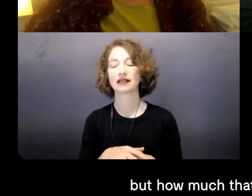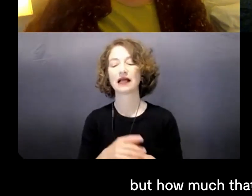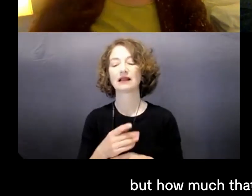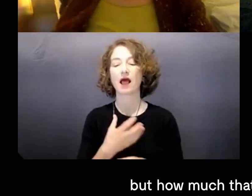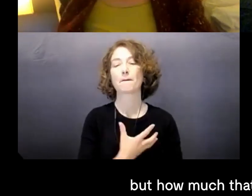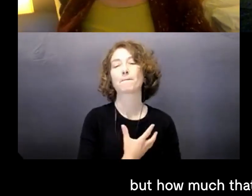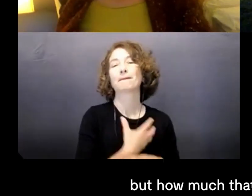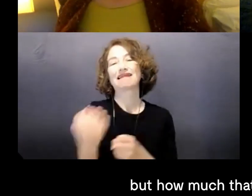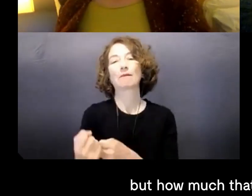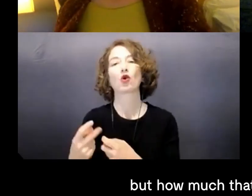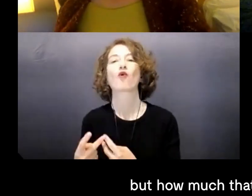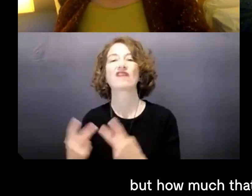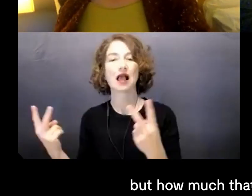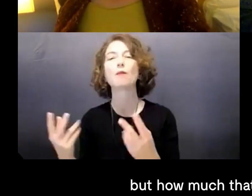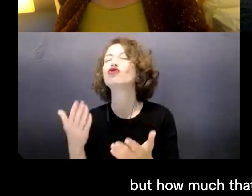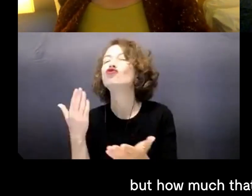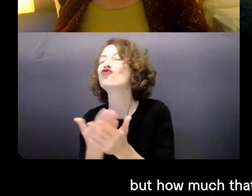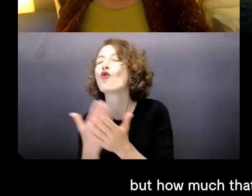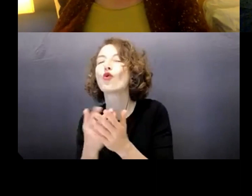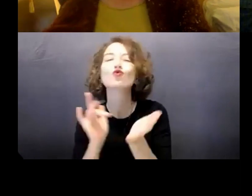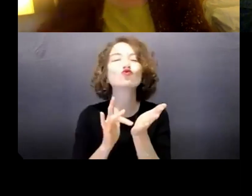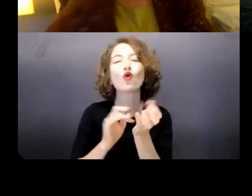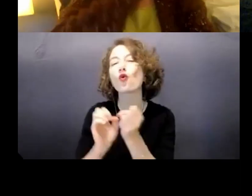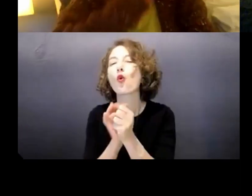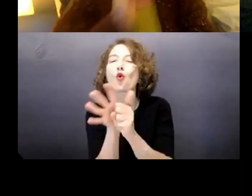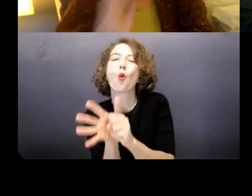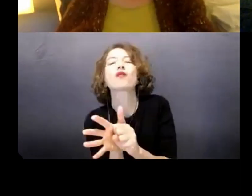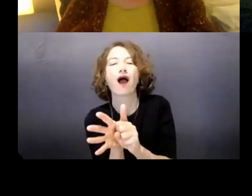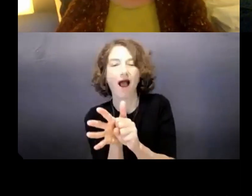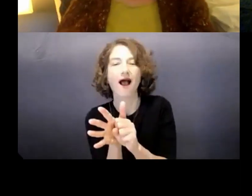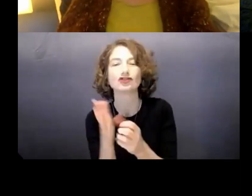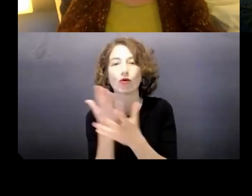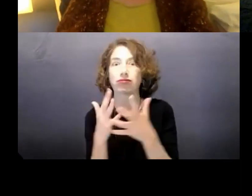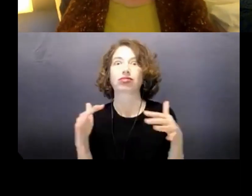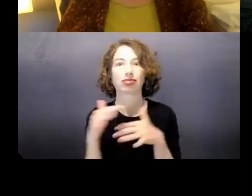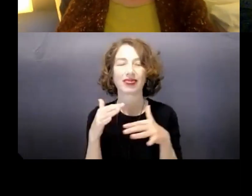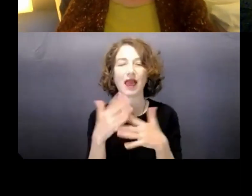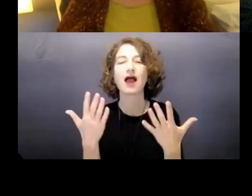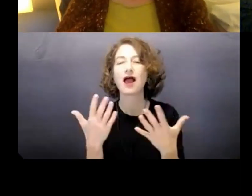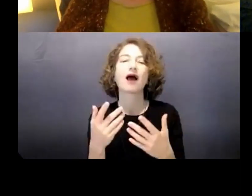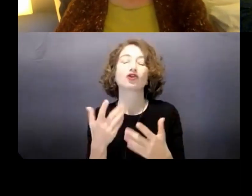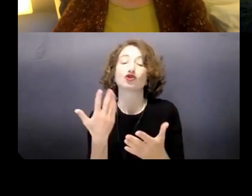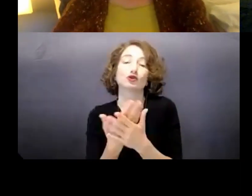how much that keeps people from joining conversations, especially if you're not able to travel.